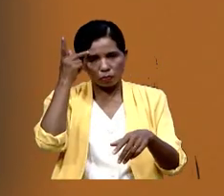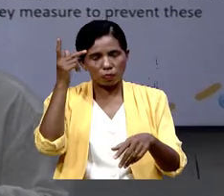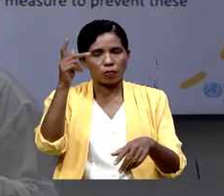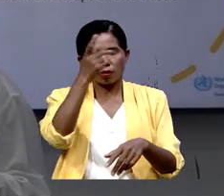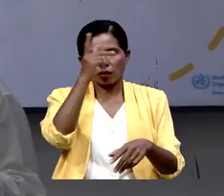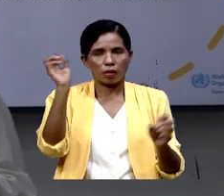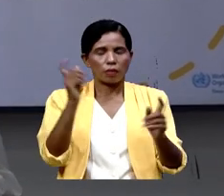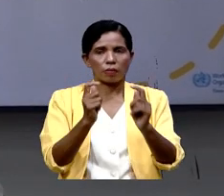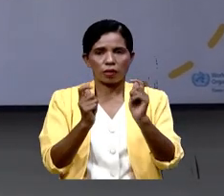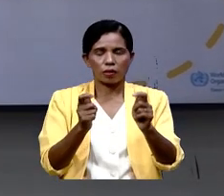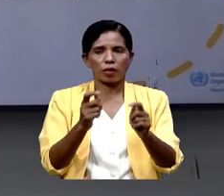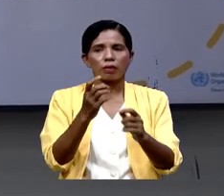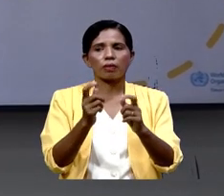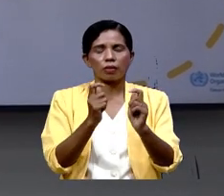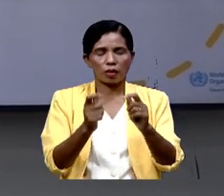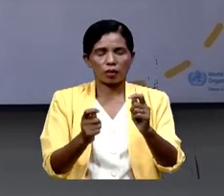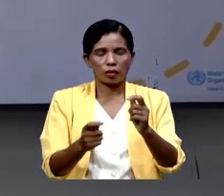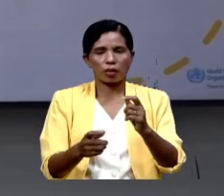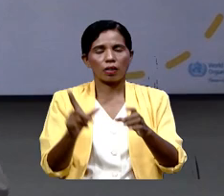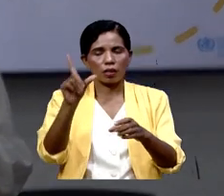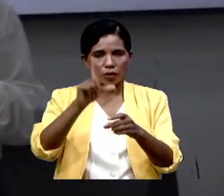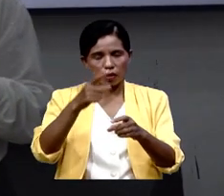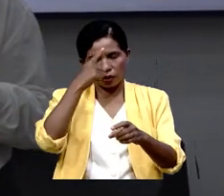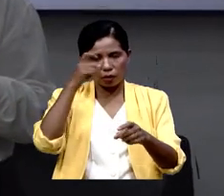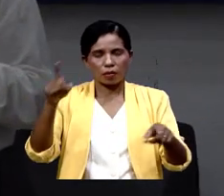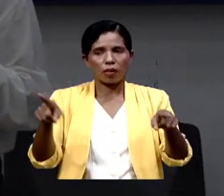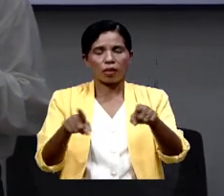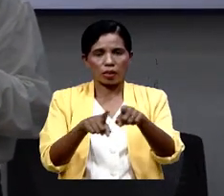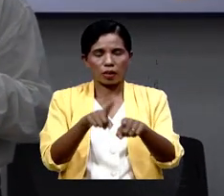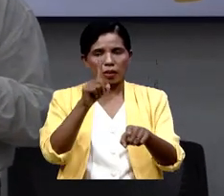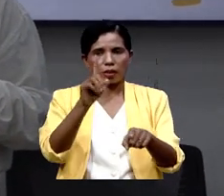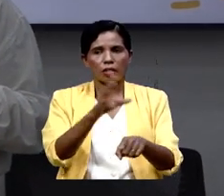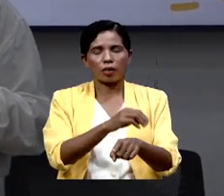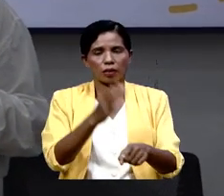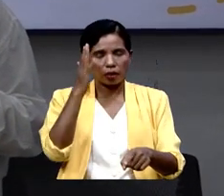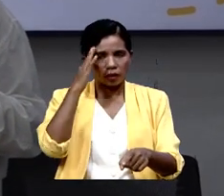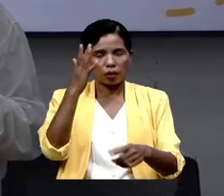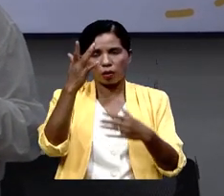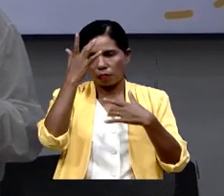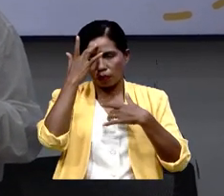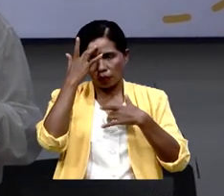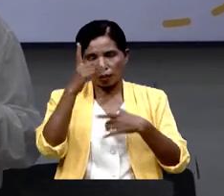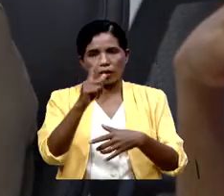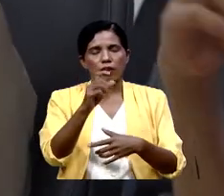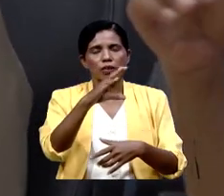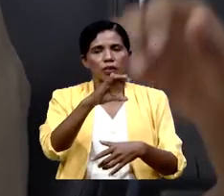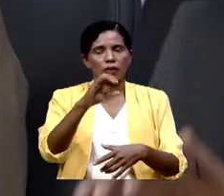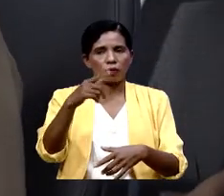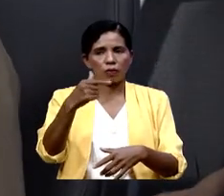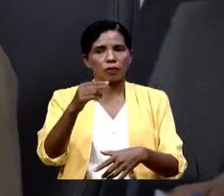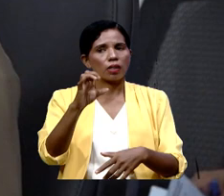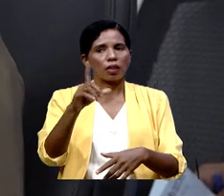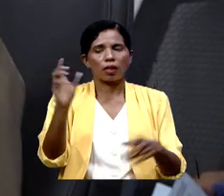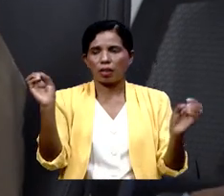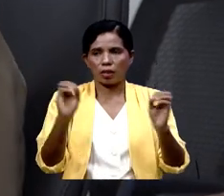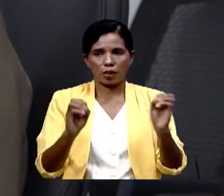atu teste iha laboratório. Tamba laboratório hanesang parte ida atu deteta det moras ne chikungunya kalai.